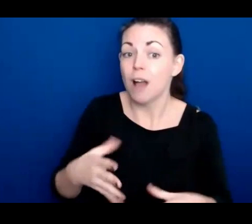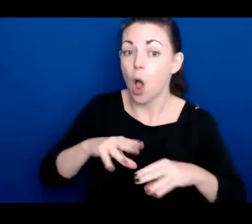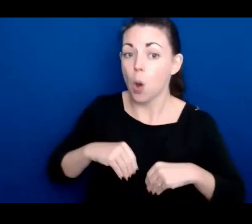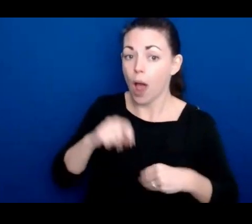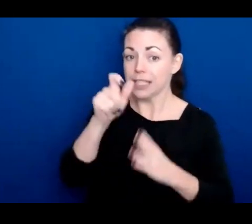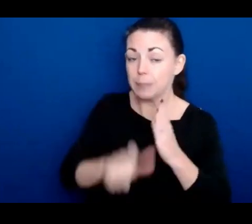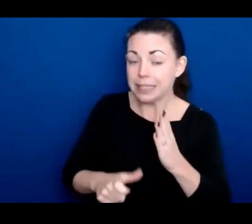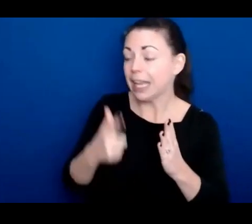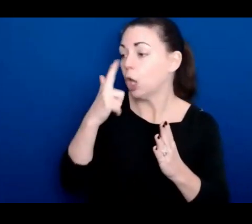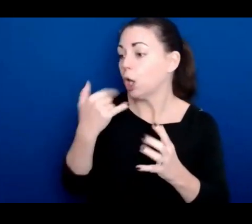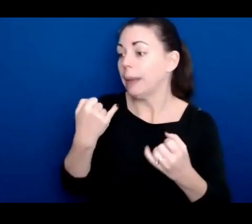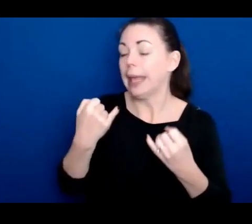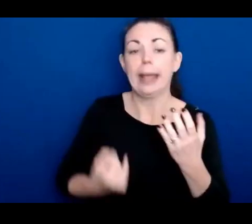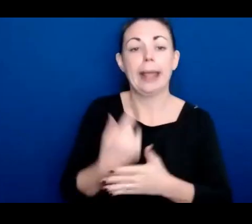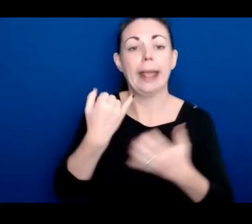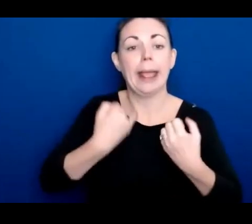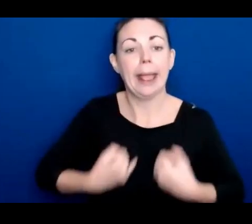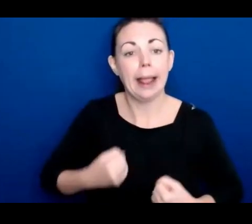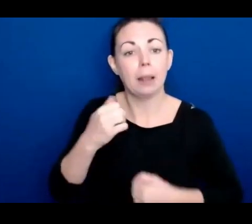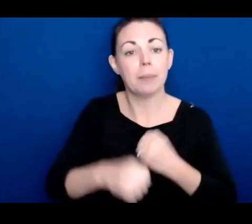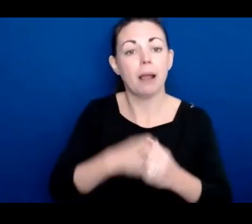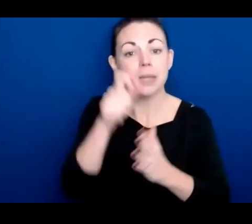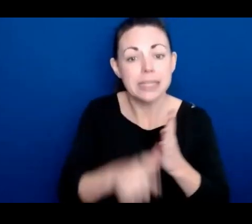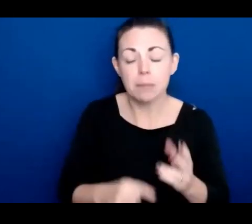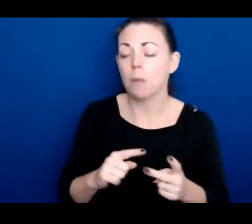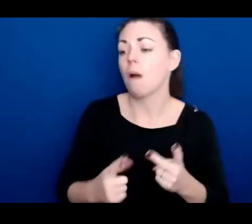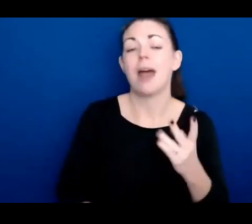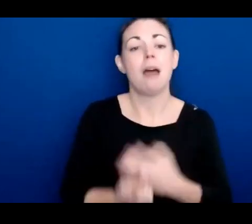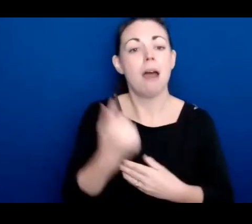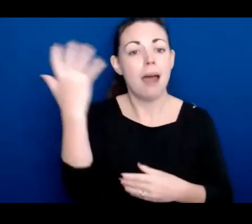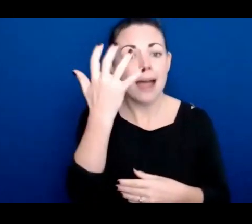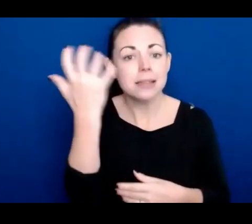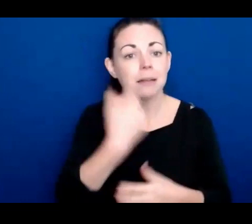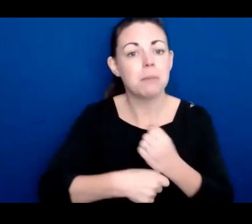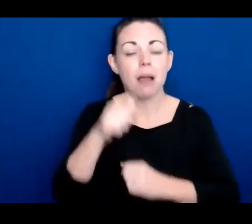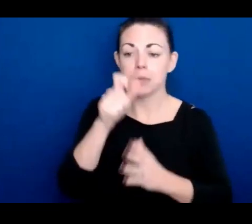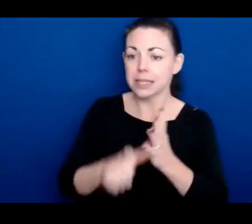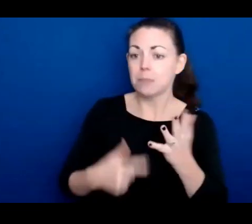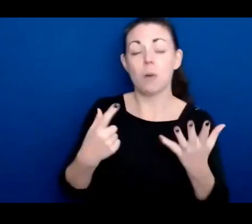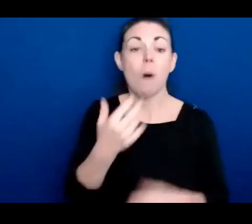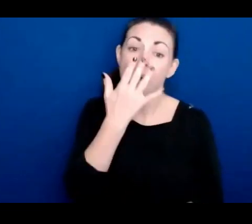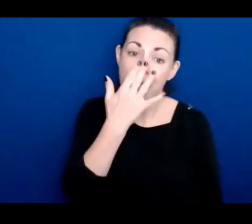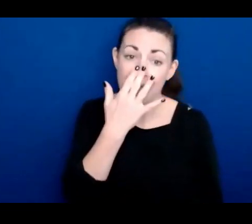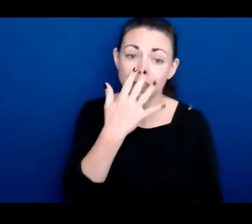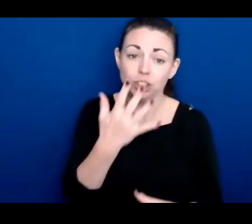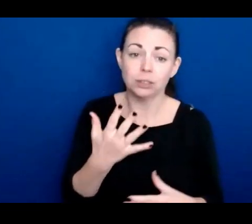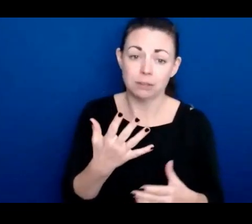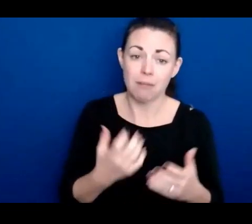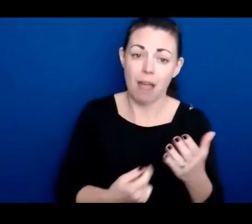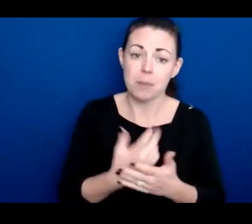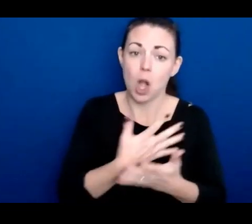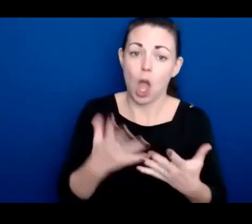through illness, accident, or even age, and age is one of the major ones that I'll mention. So